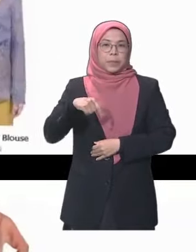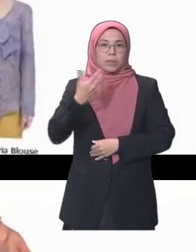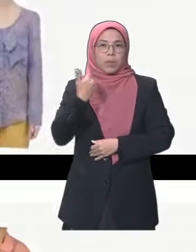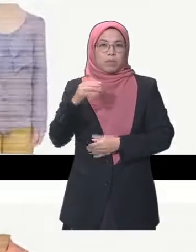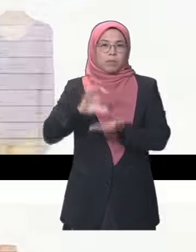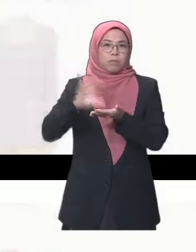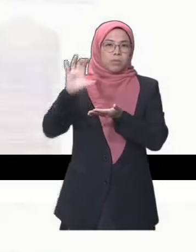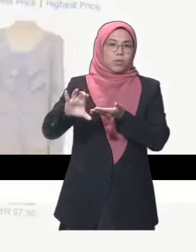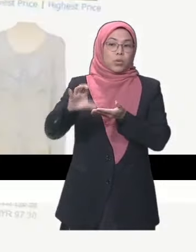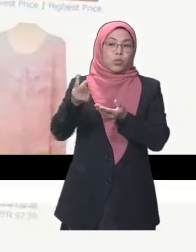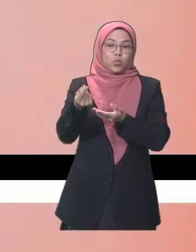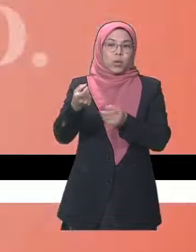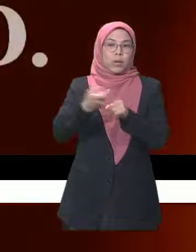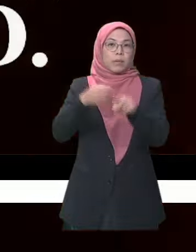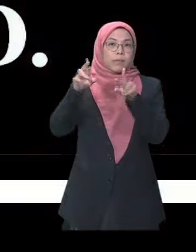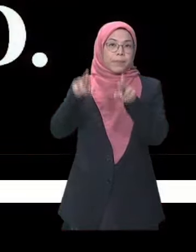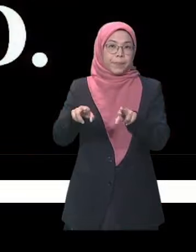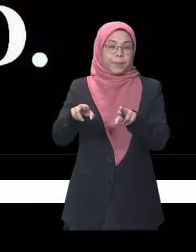monies,